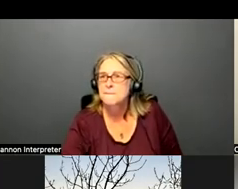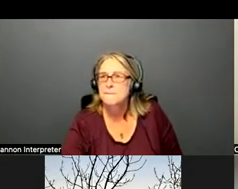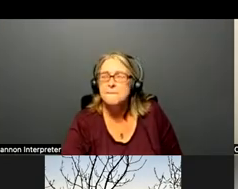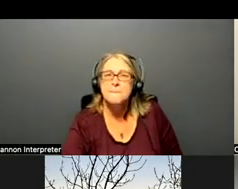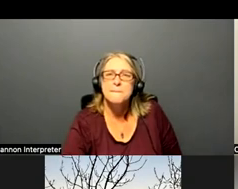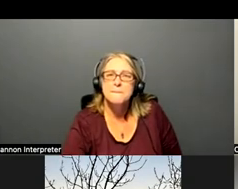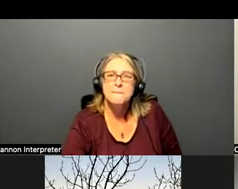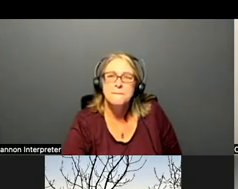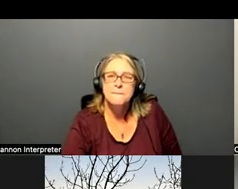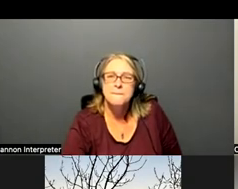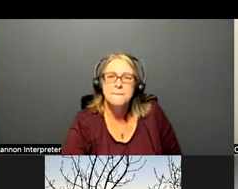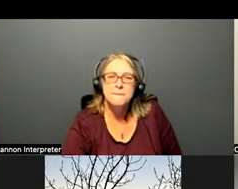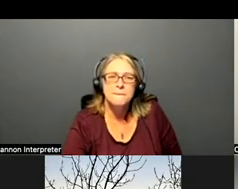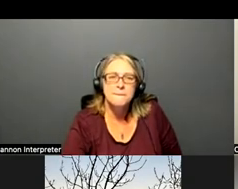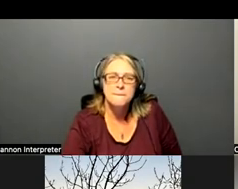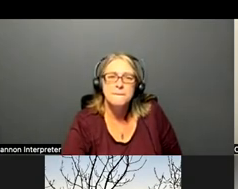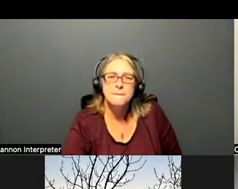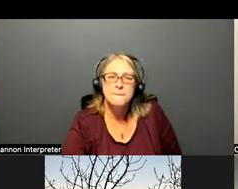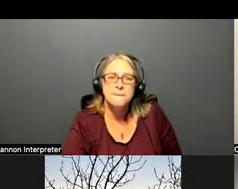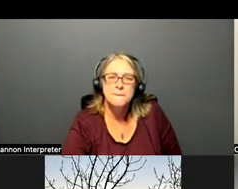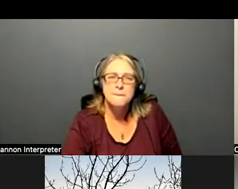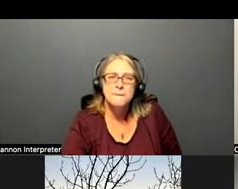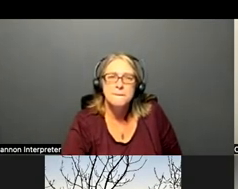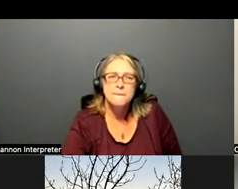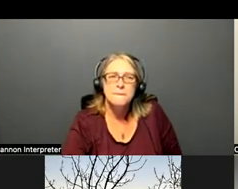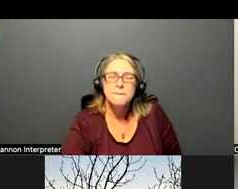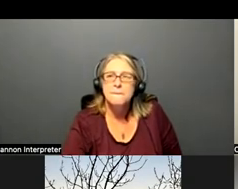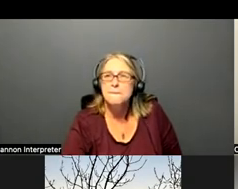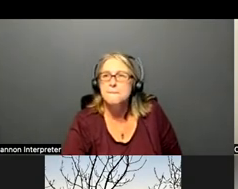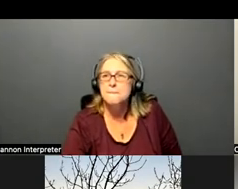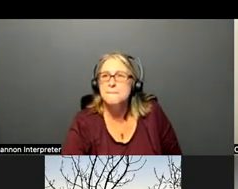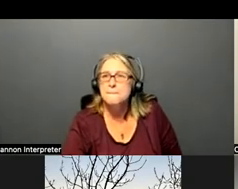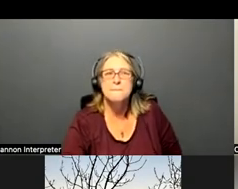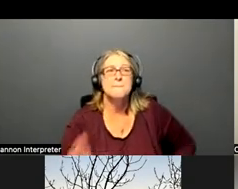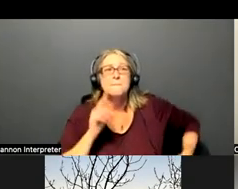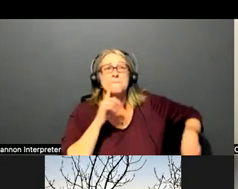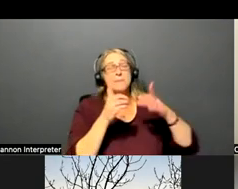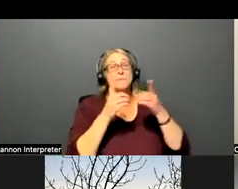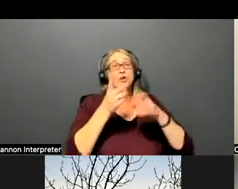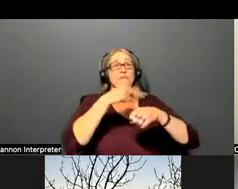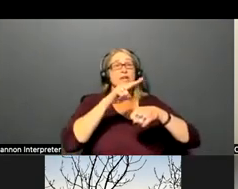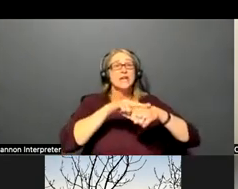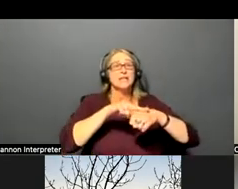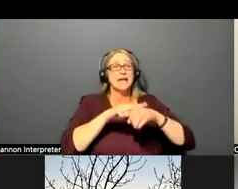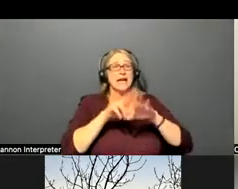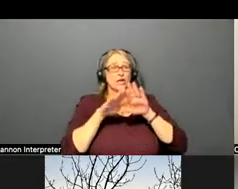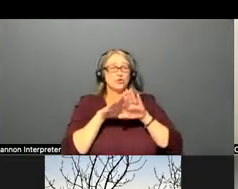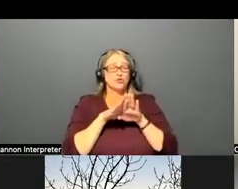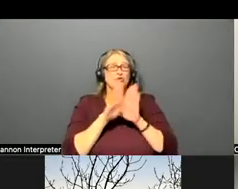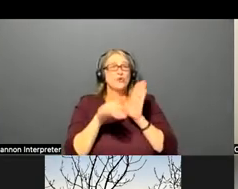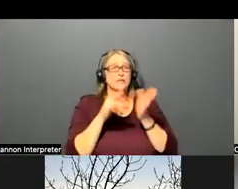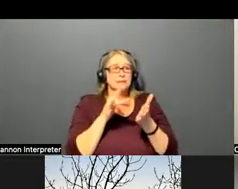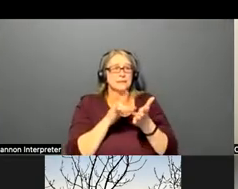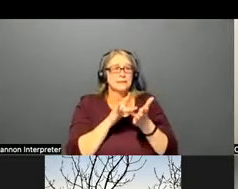I can maybe get us started. Hi, everybody. I'm Dr. Kara Ayers. I'm the director of the National Center for Disability Equity and